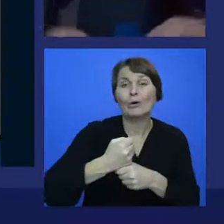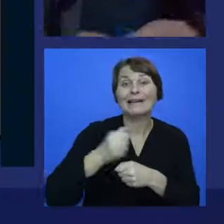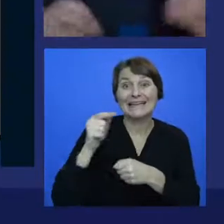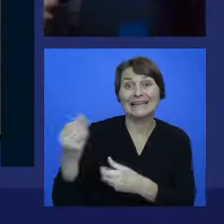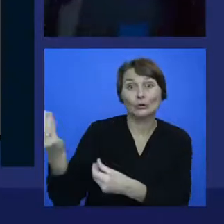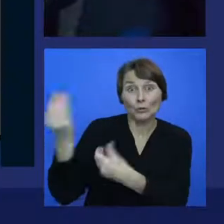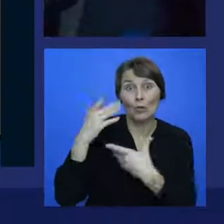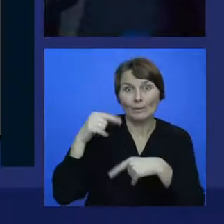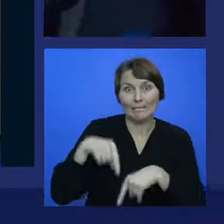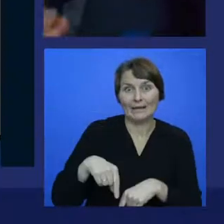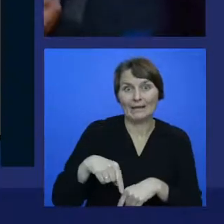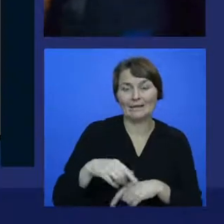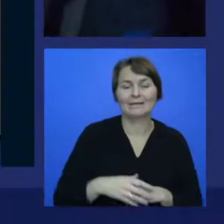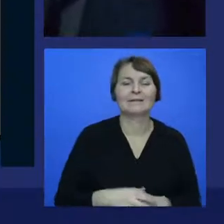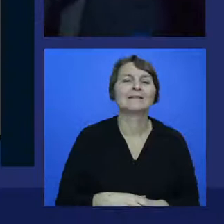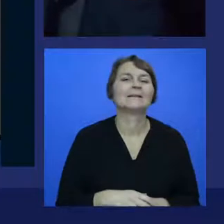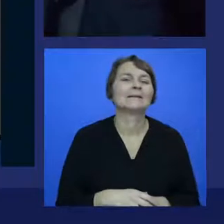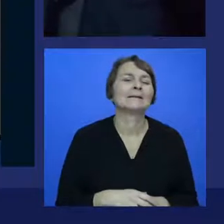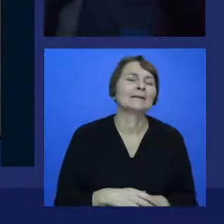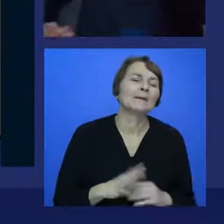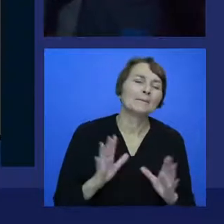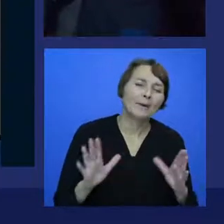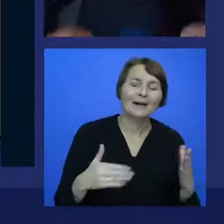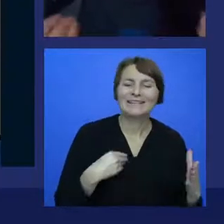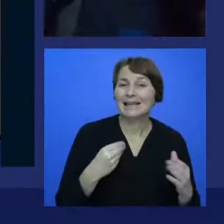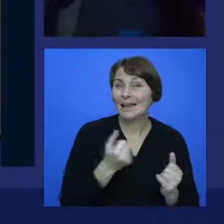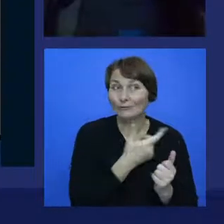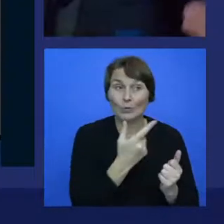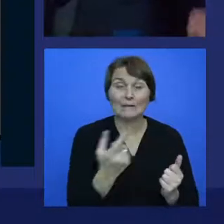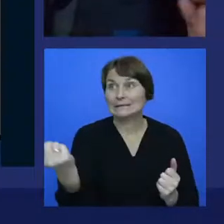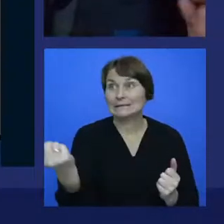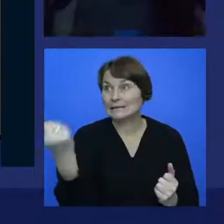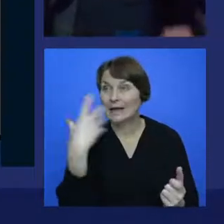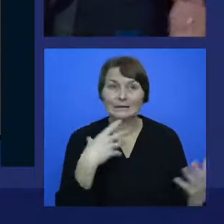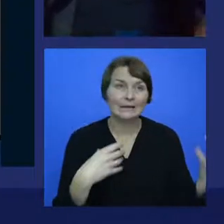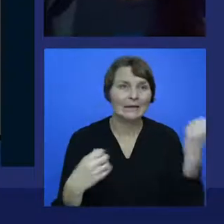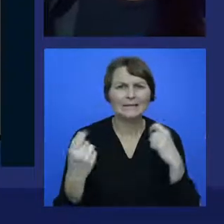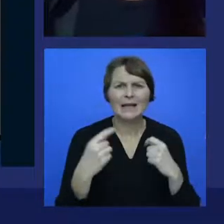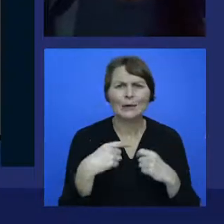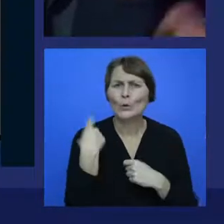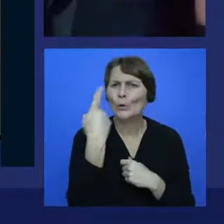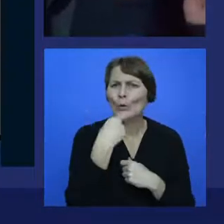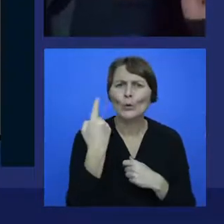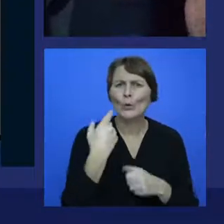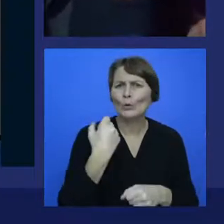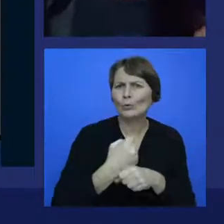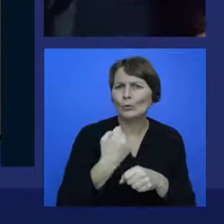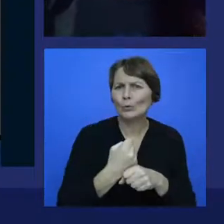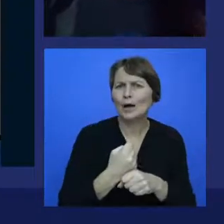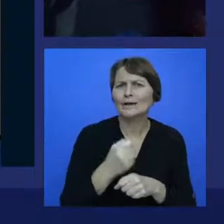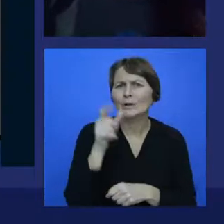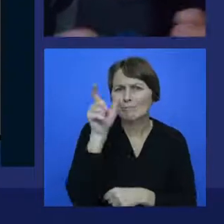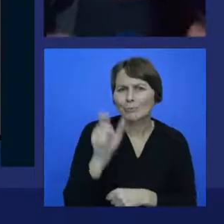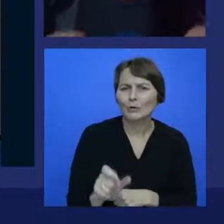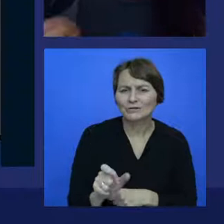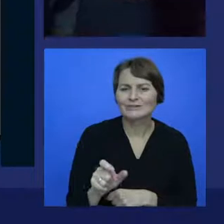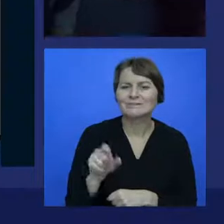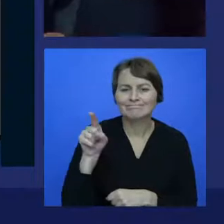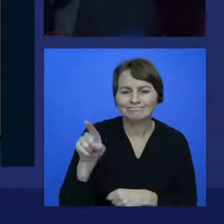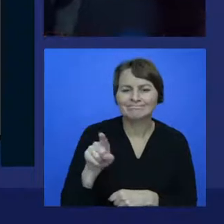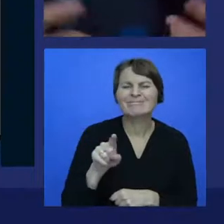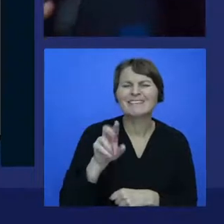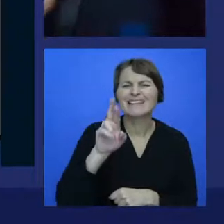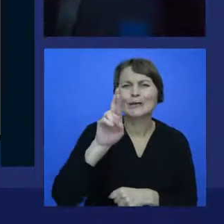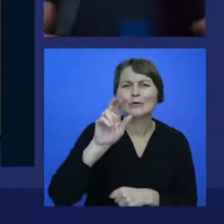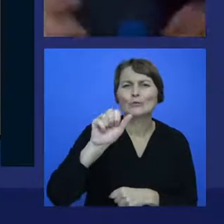that was true about all of those who shared it with me was they said it was written by Ralph Waldo Emerson. That's who wrote it. And after a